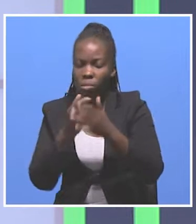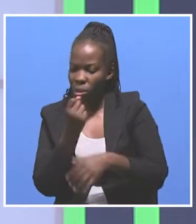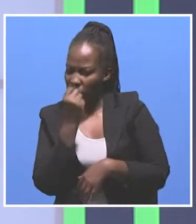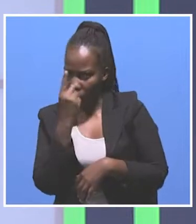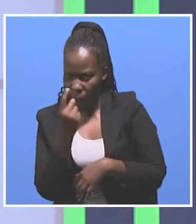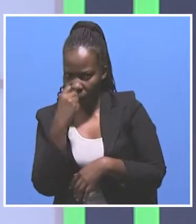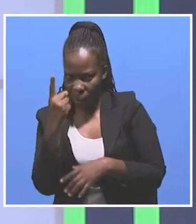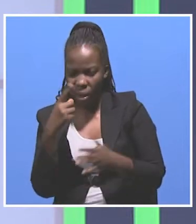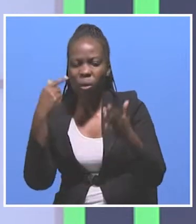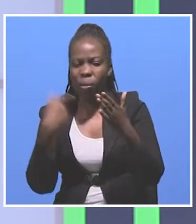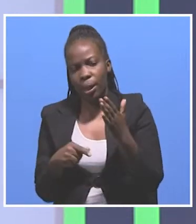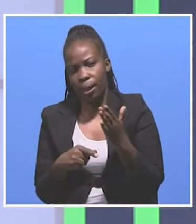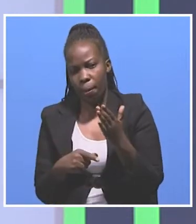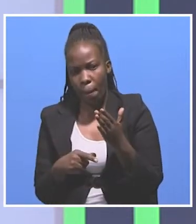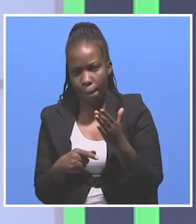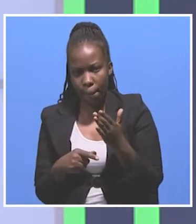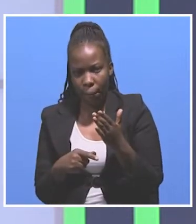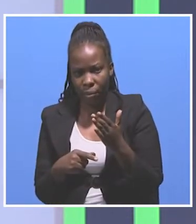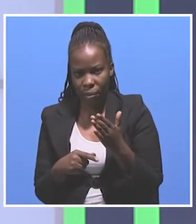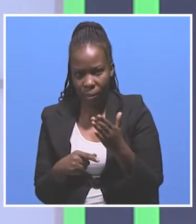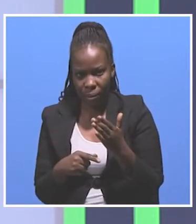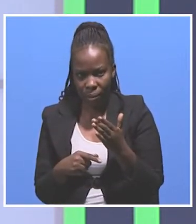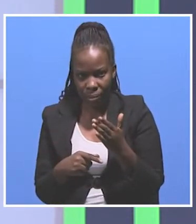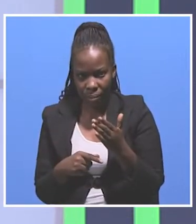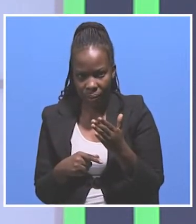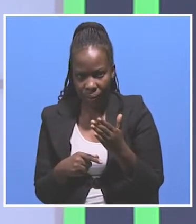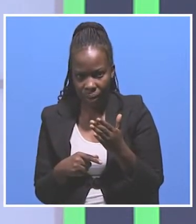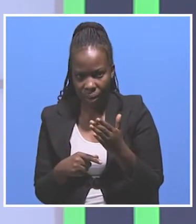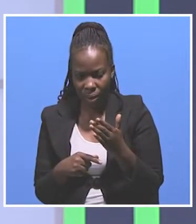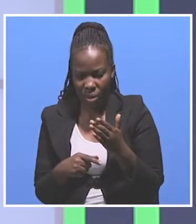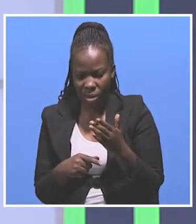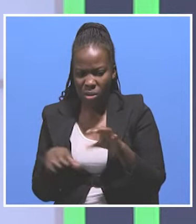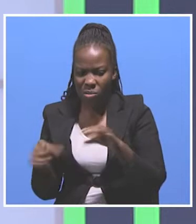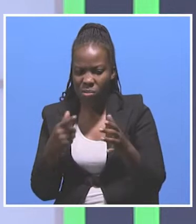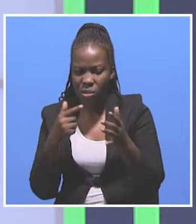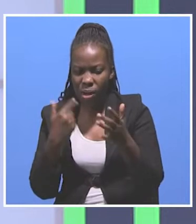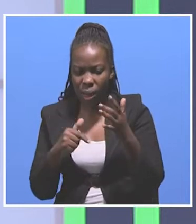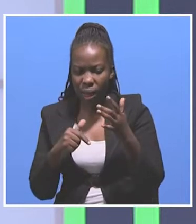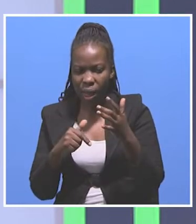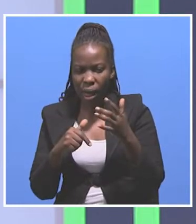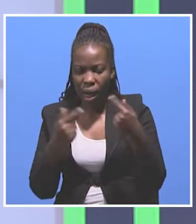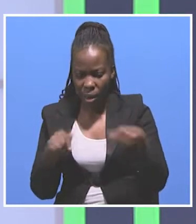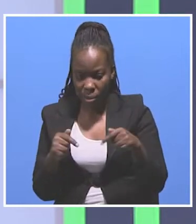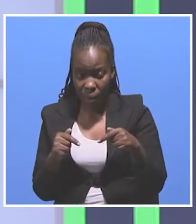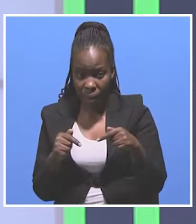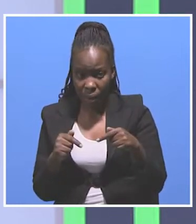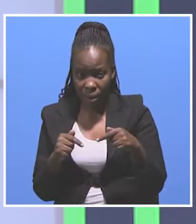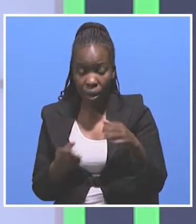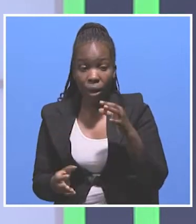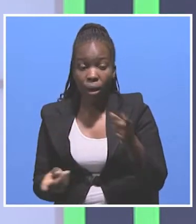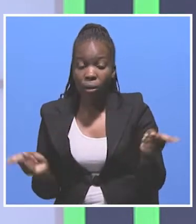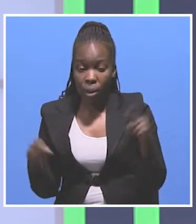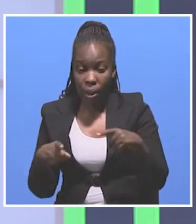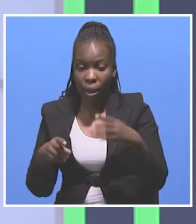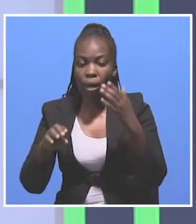understand what it is. Ultimately, do you know what happens, Benzu? When a lady says, I want to